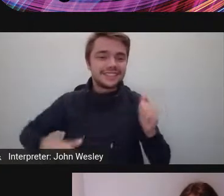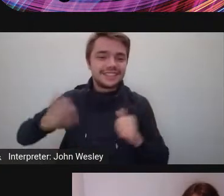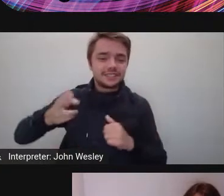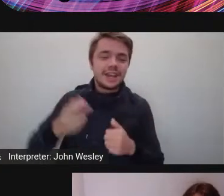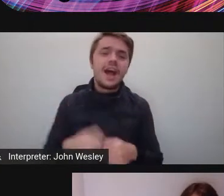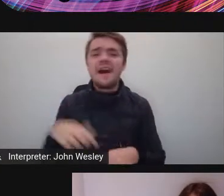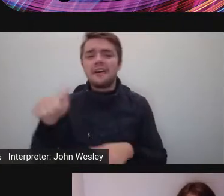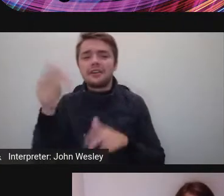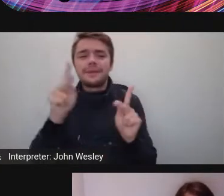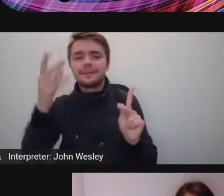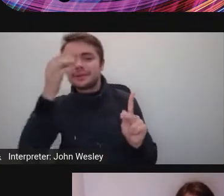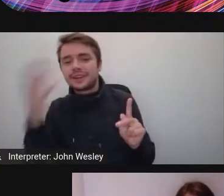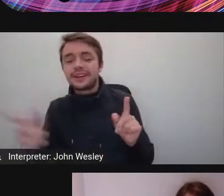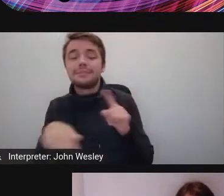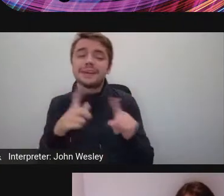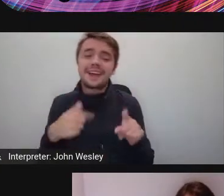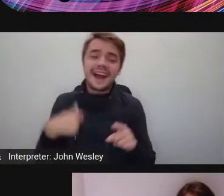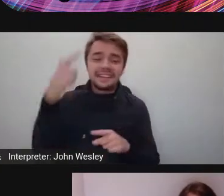care.